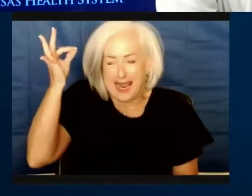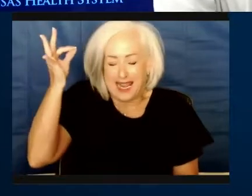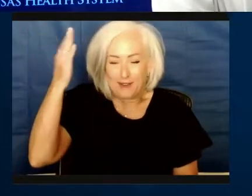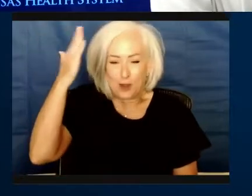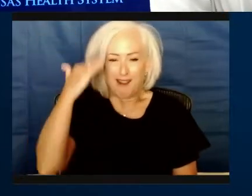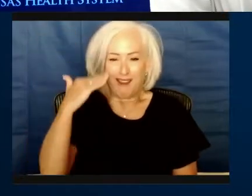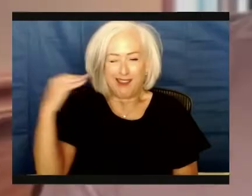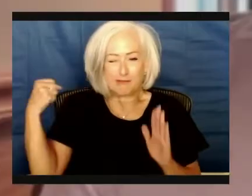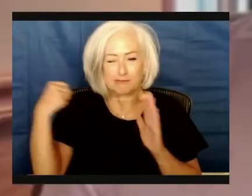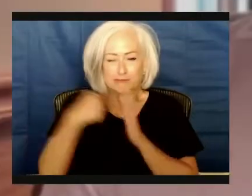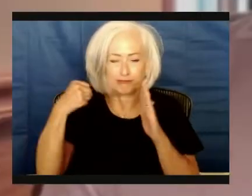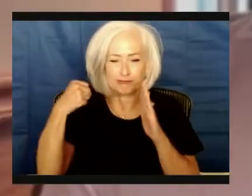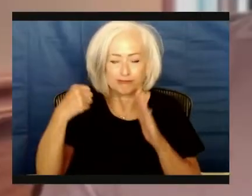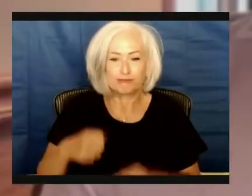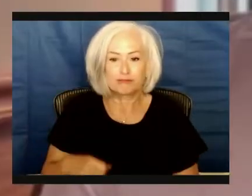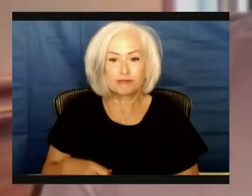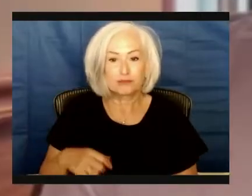it?